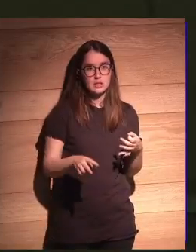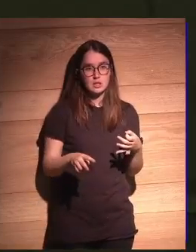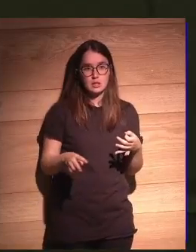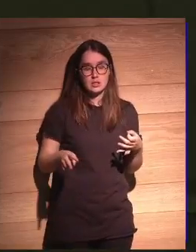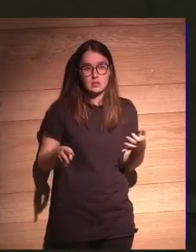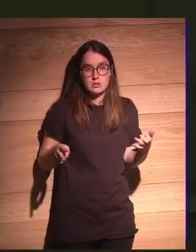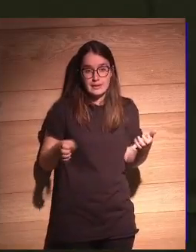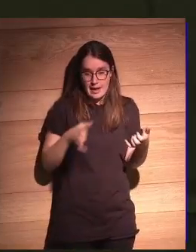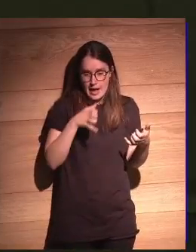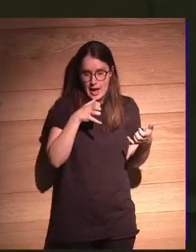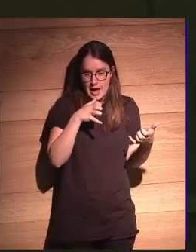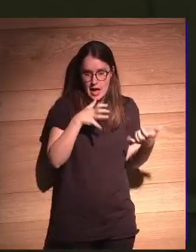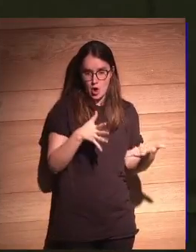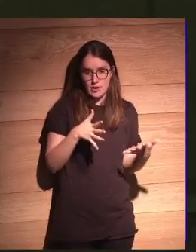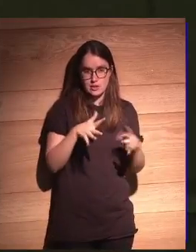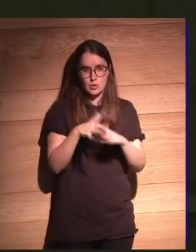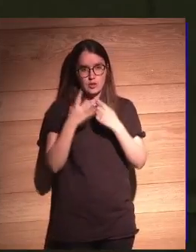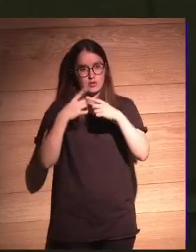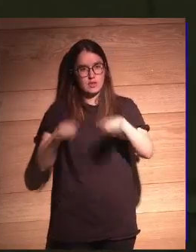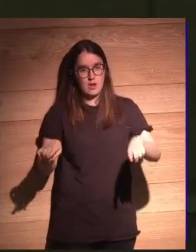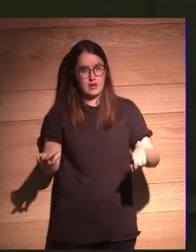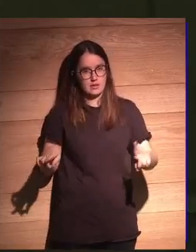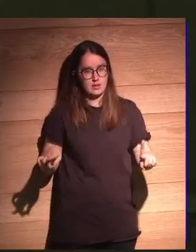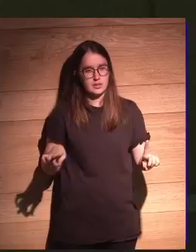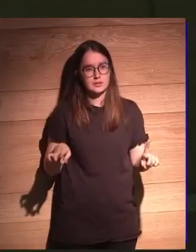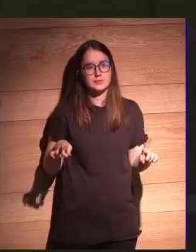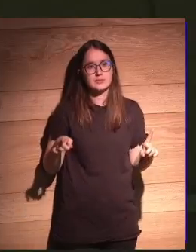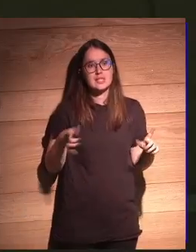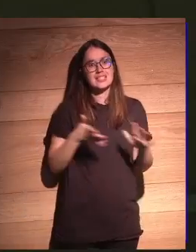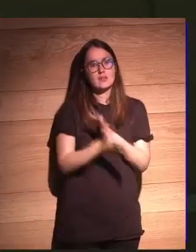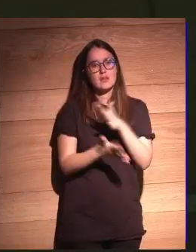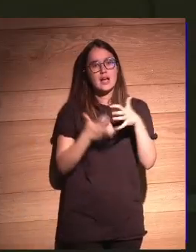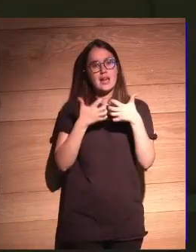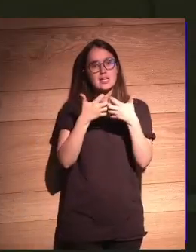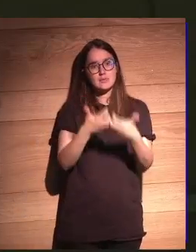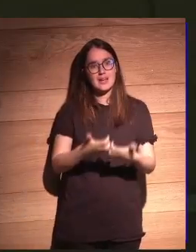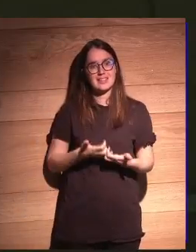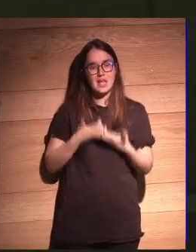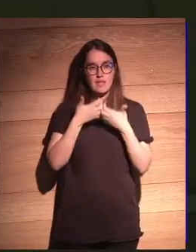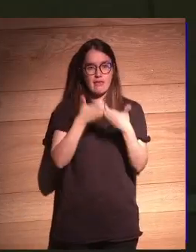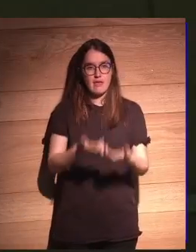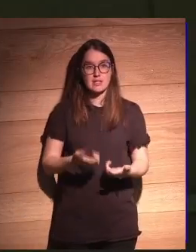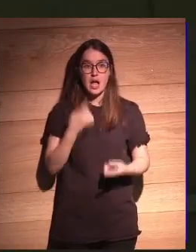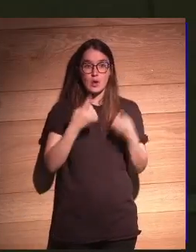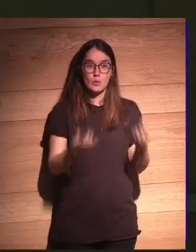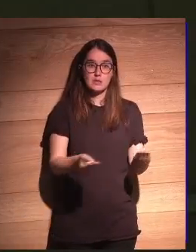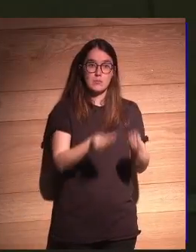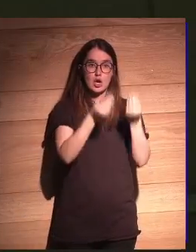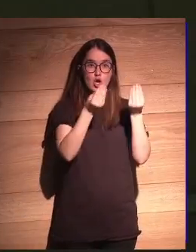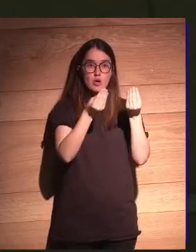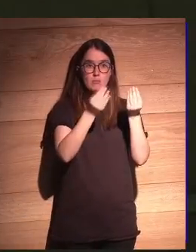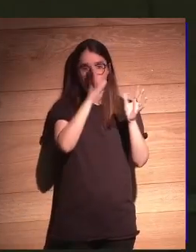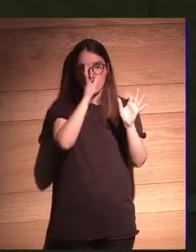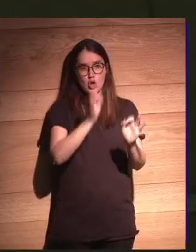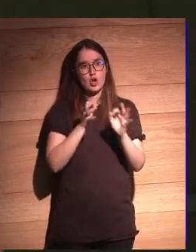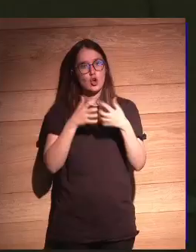acknowledge that we're not in the same point as we used to be. The struggles now are improving